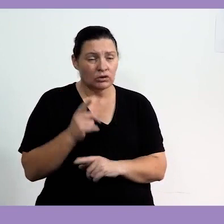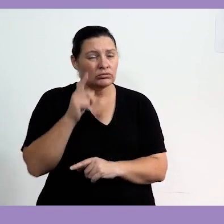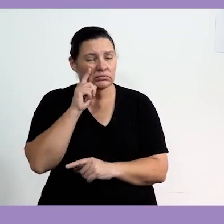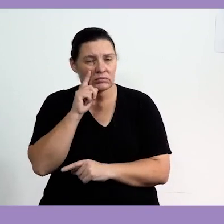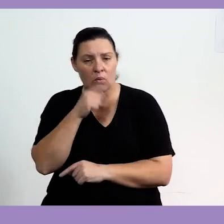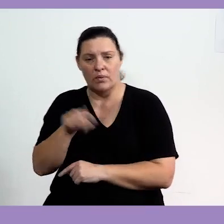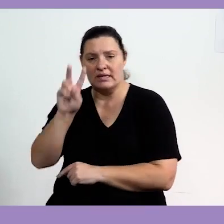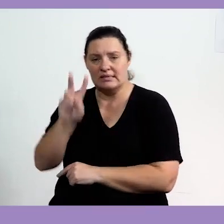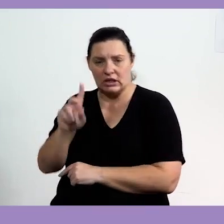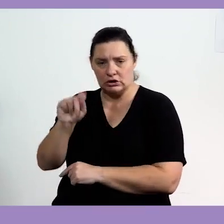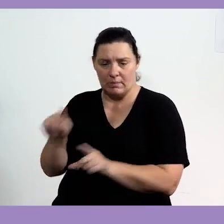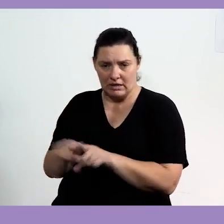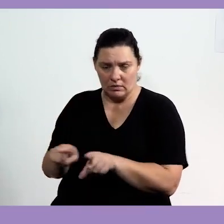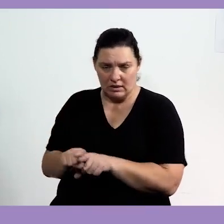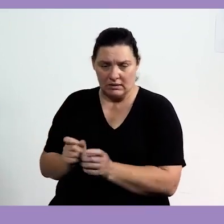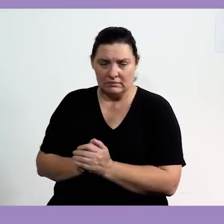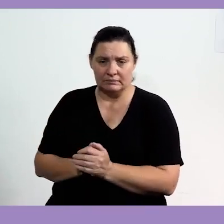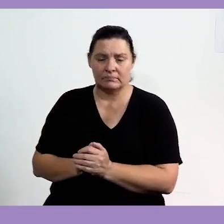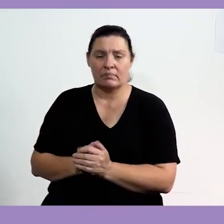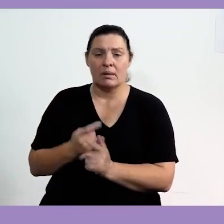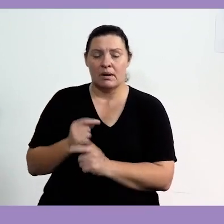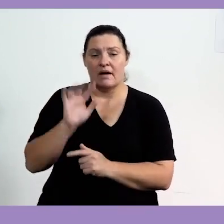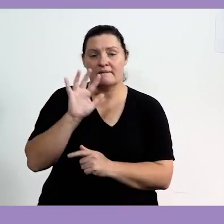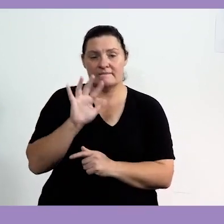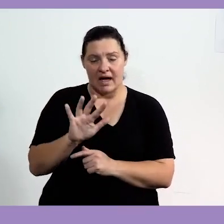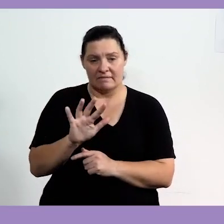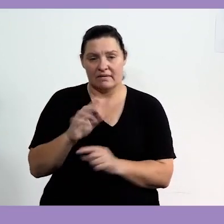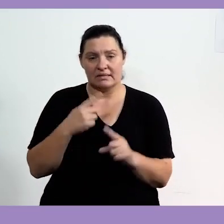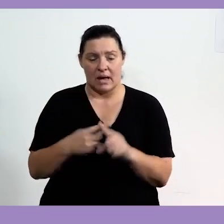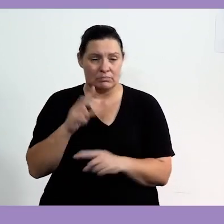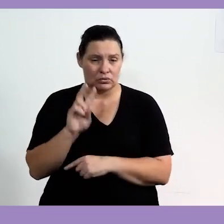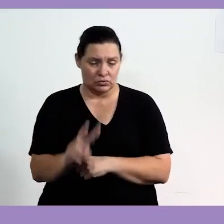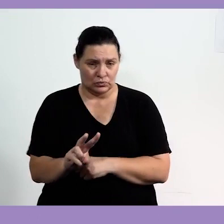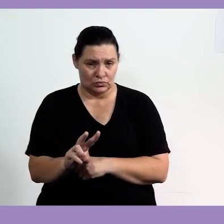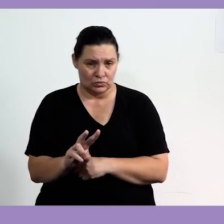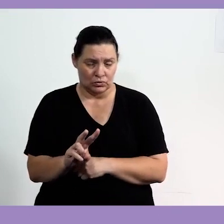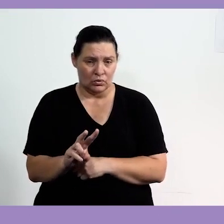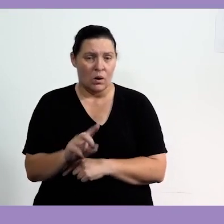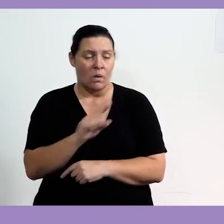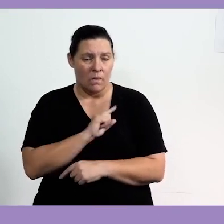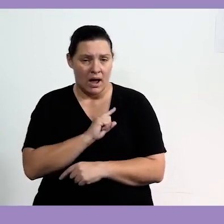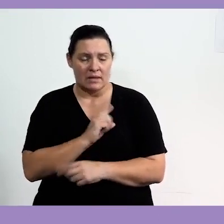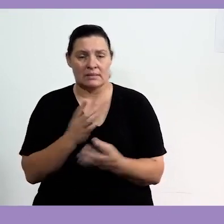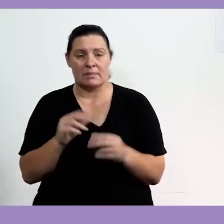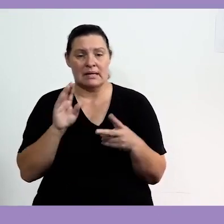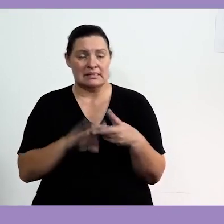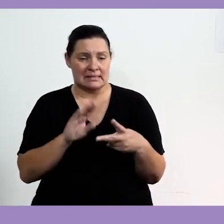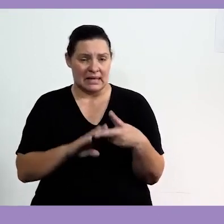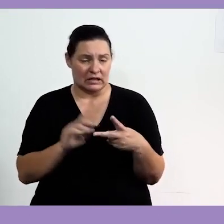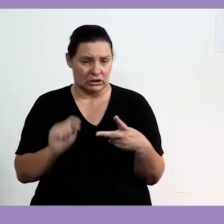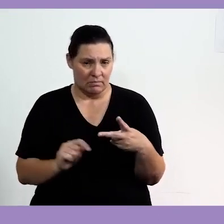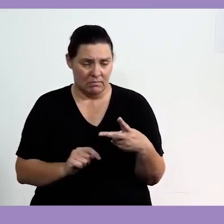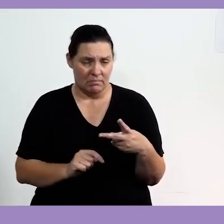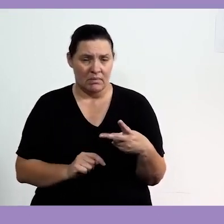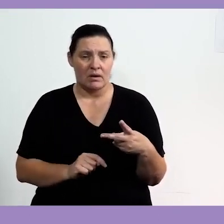one, let's just work with the second term as well. That is going to be 5 multiplied by 2 because that is our second